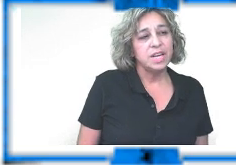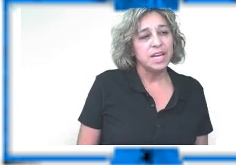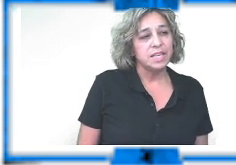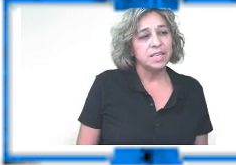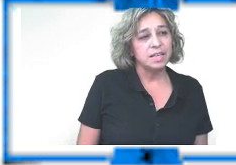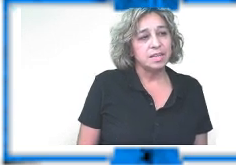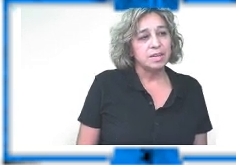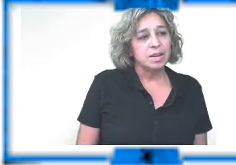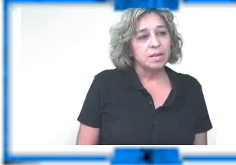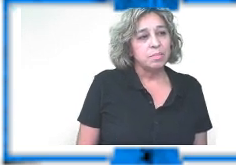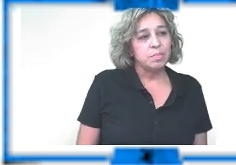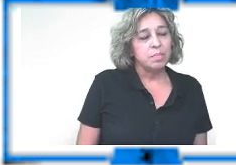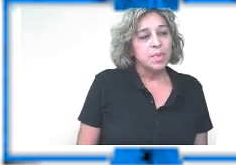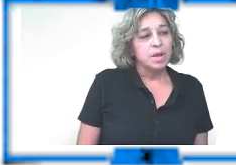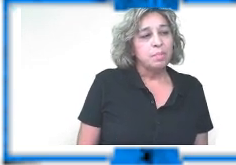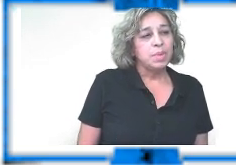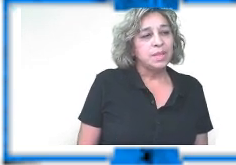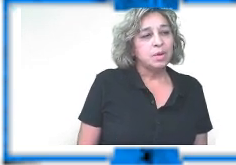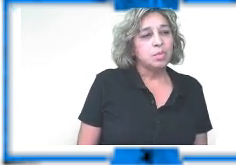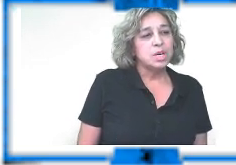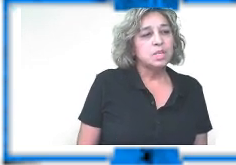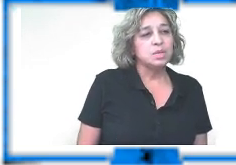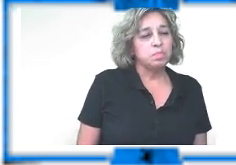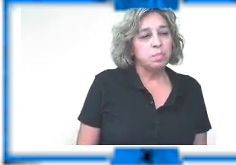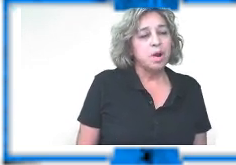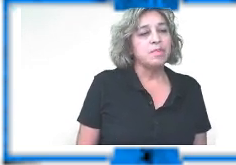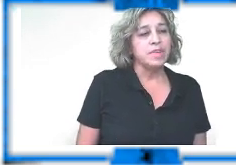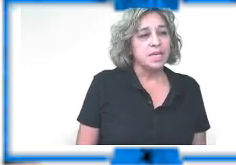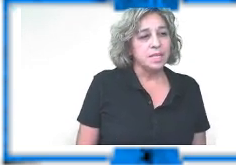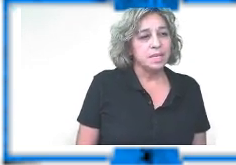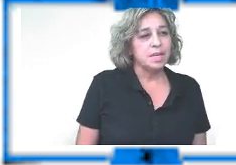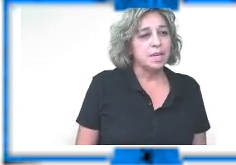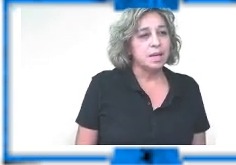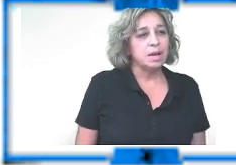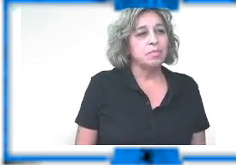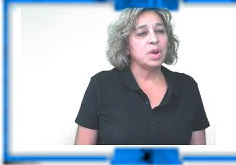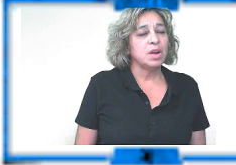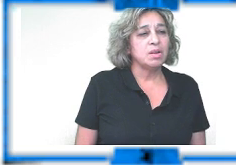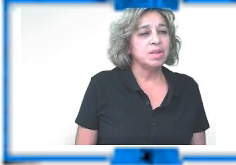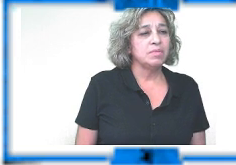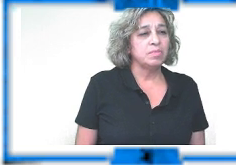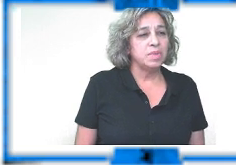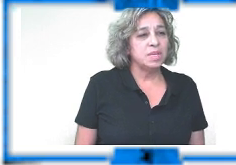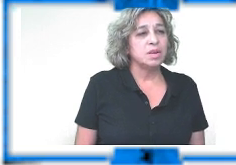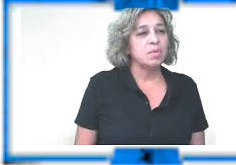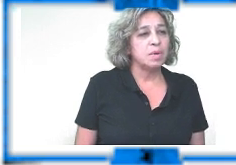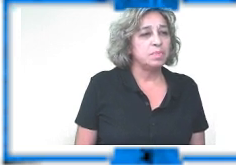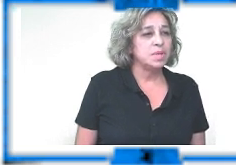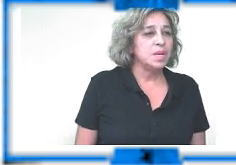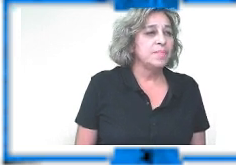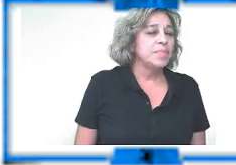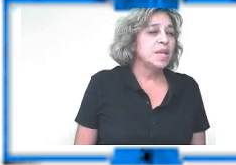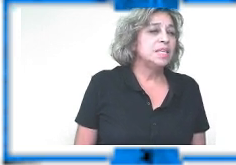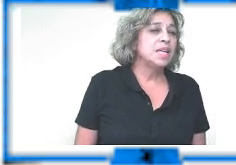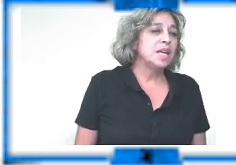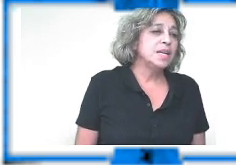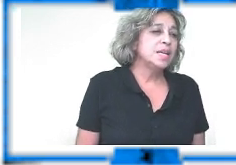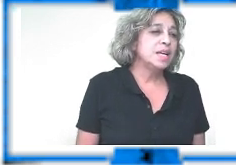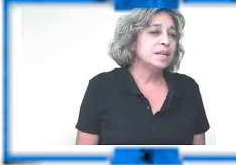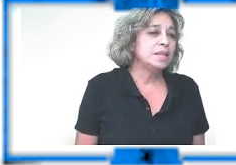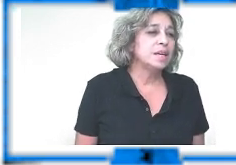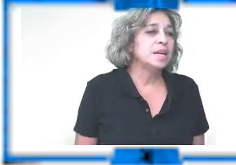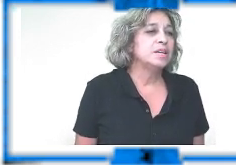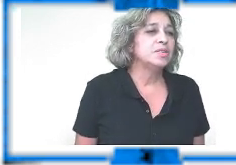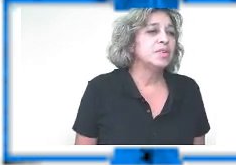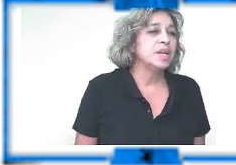into debt. But the worst part of it regarding these corrupt is they